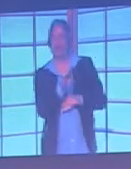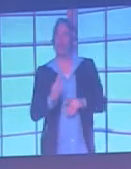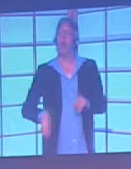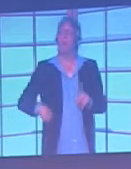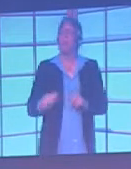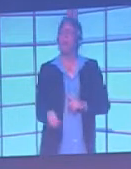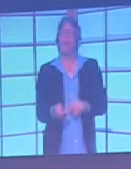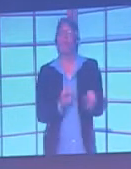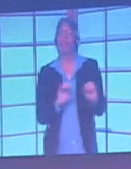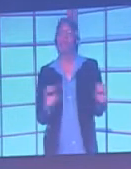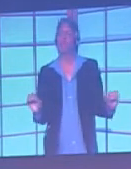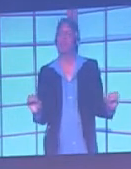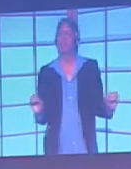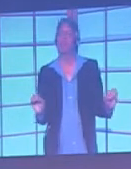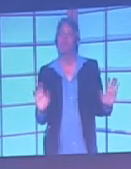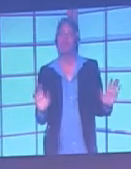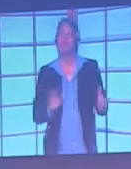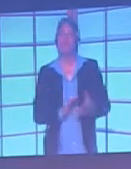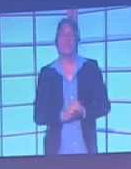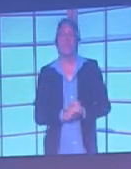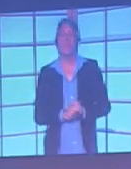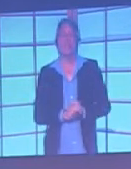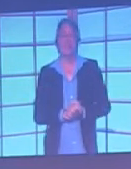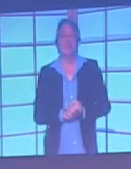can do a record, and